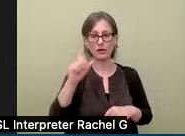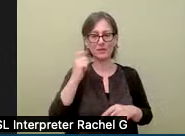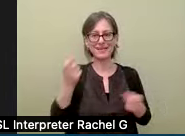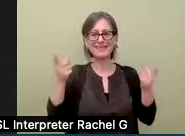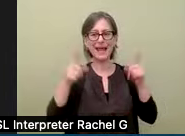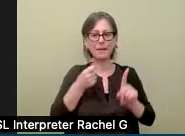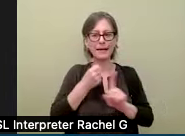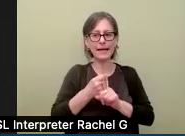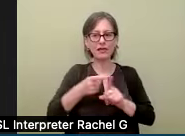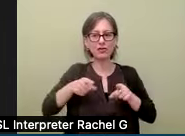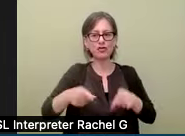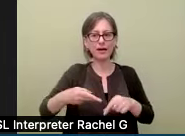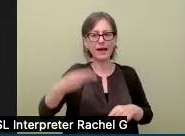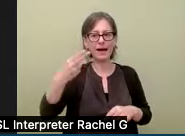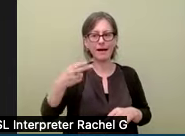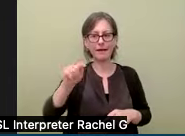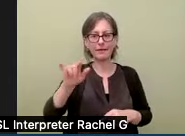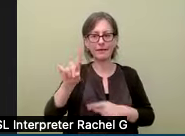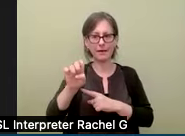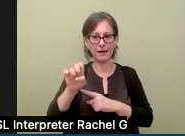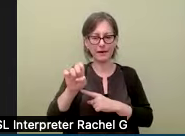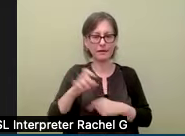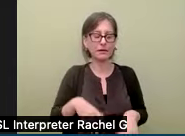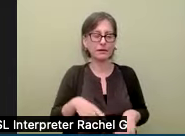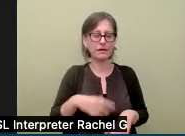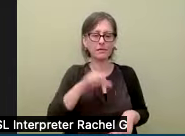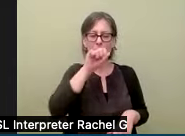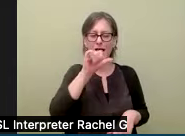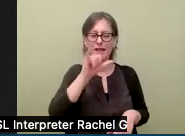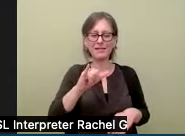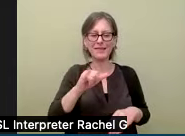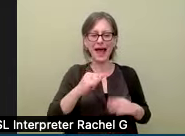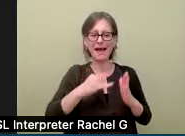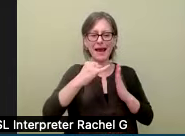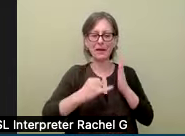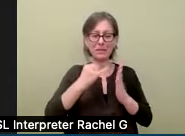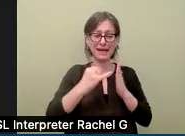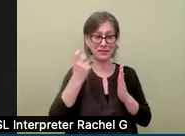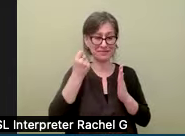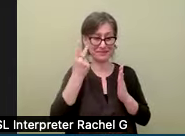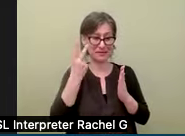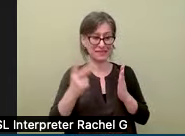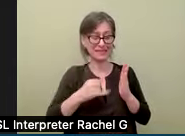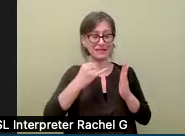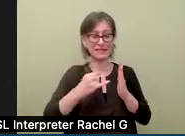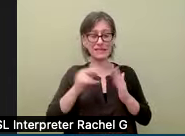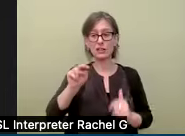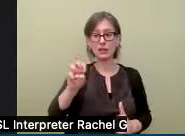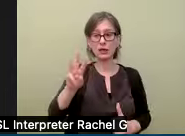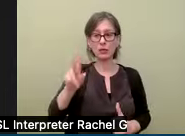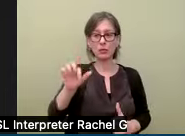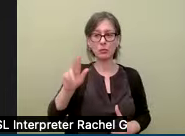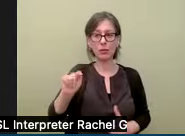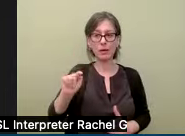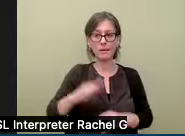tide. Next. I love this animation here. So this water height animation at Newport Beach compares a series